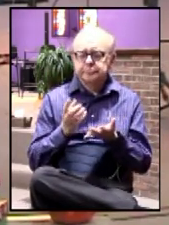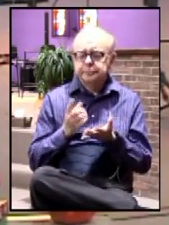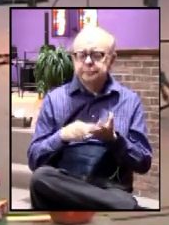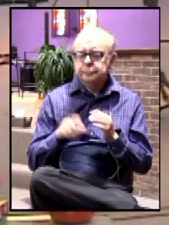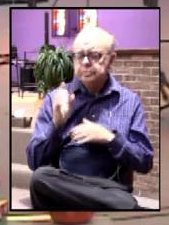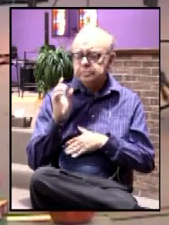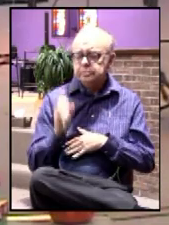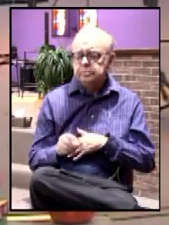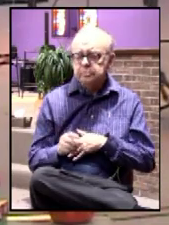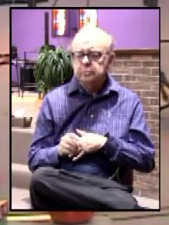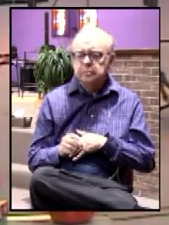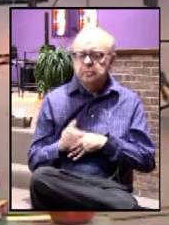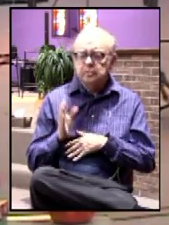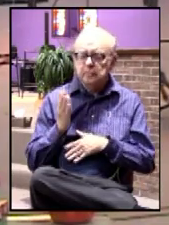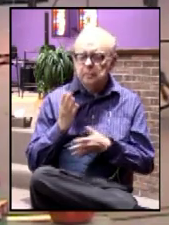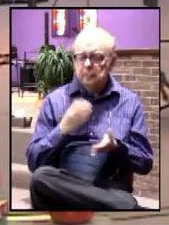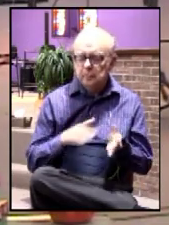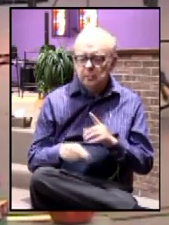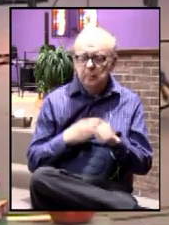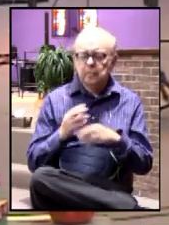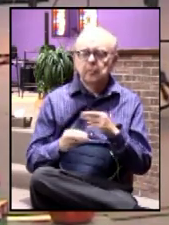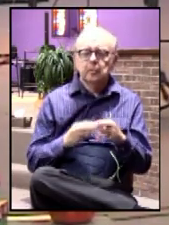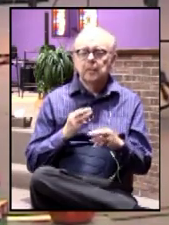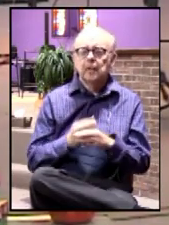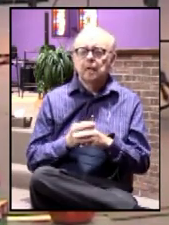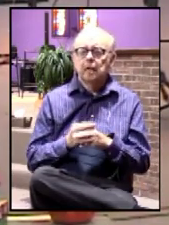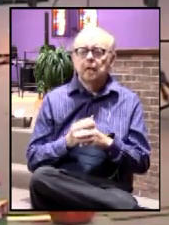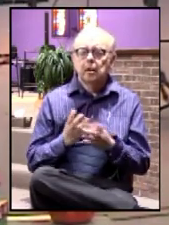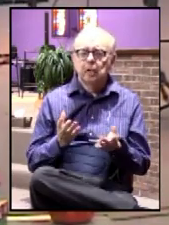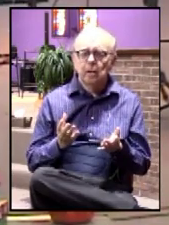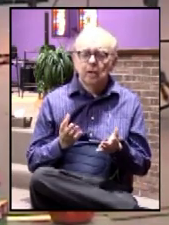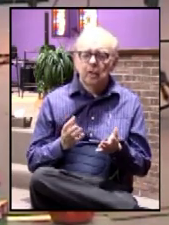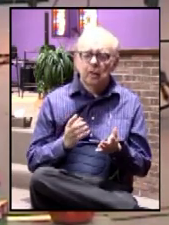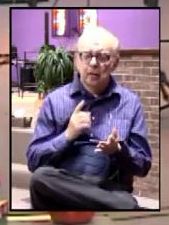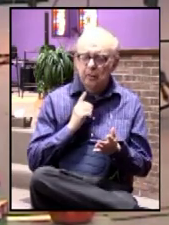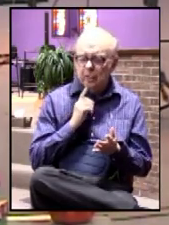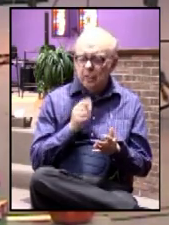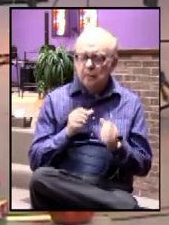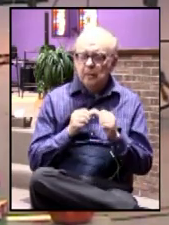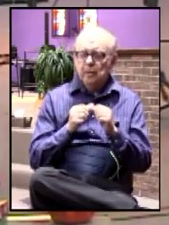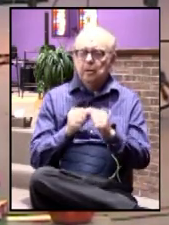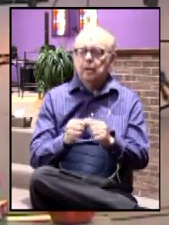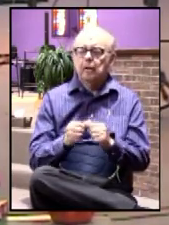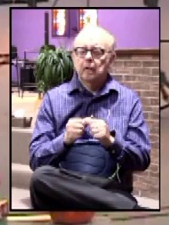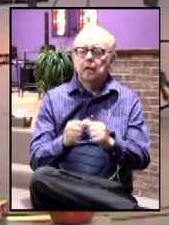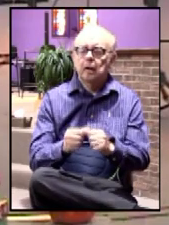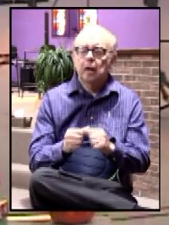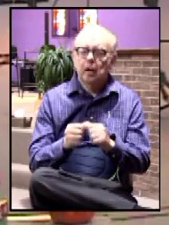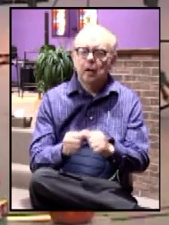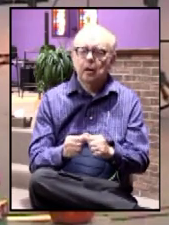it requires in order to change the world is a consistent